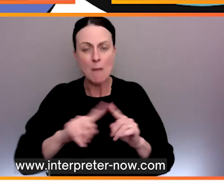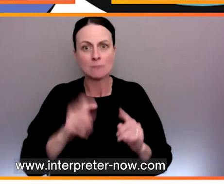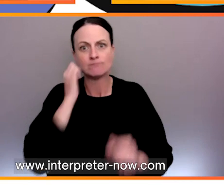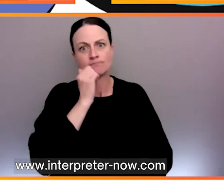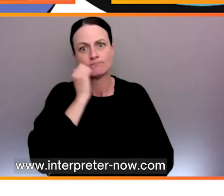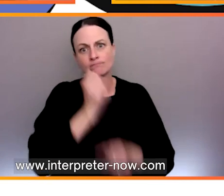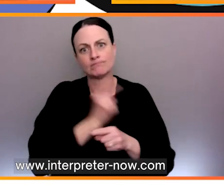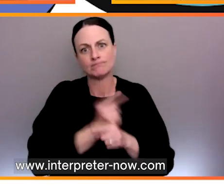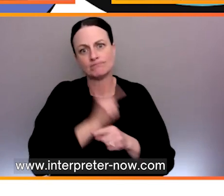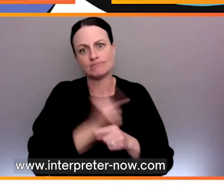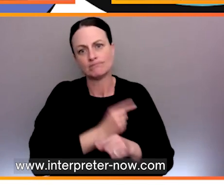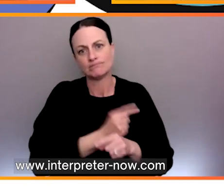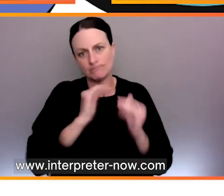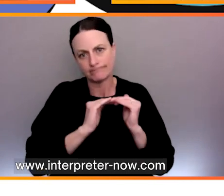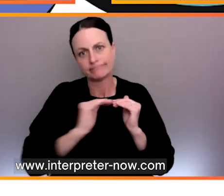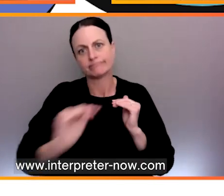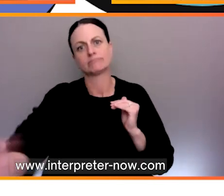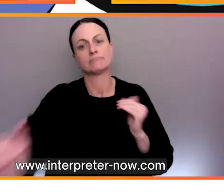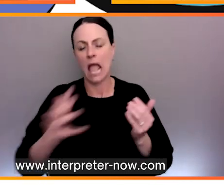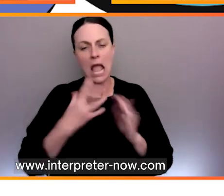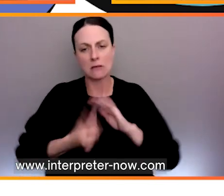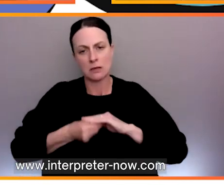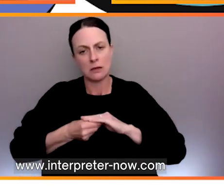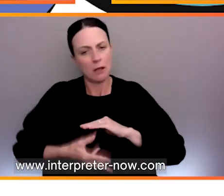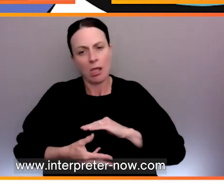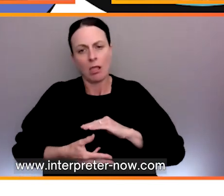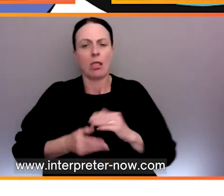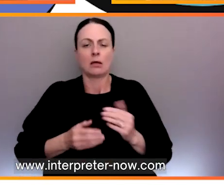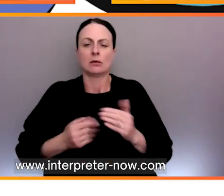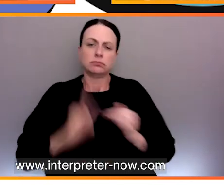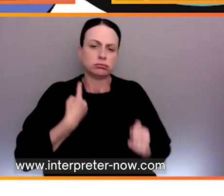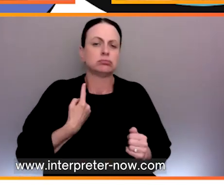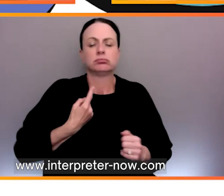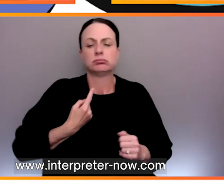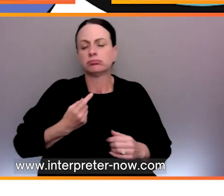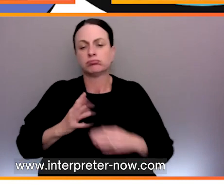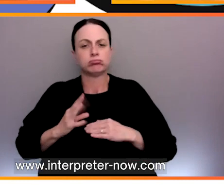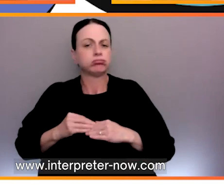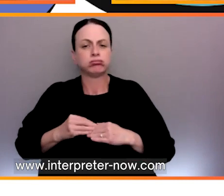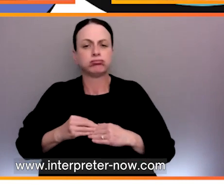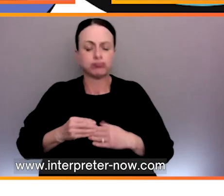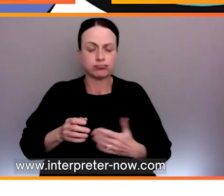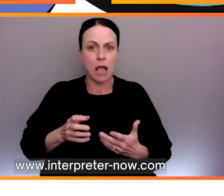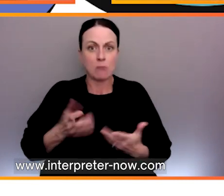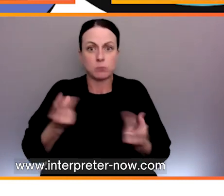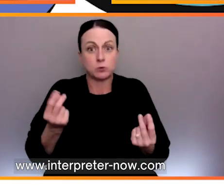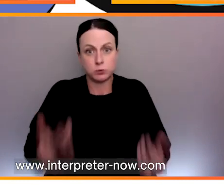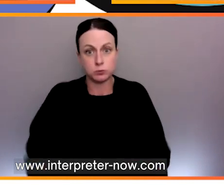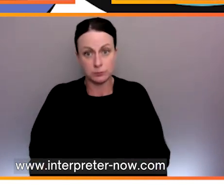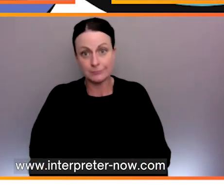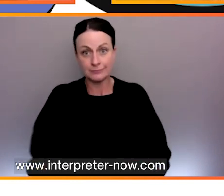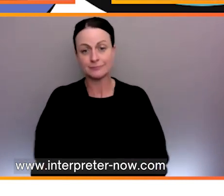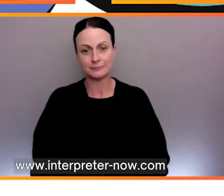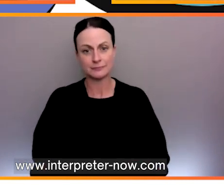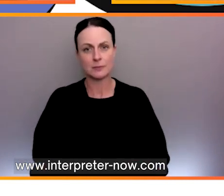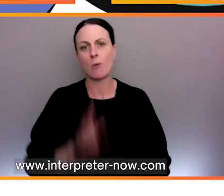diminished and I don't know what to do. Wow, that would have been great. But that pipe led straight